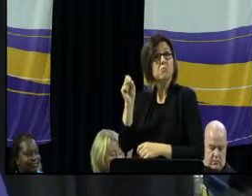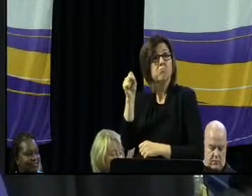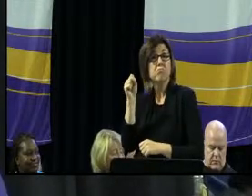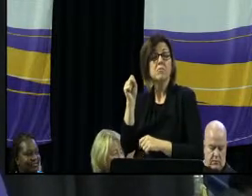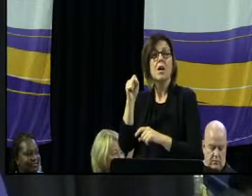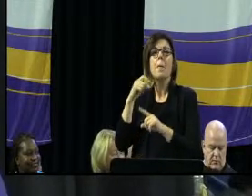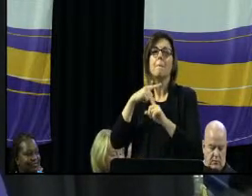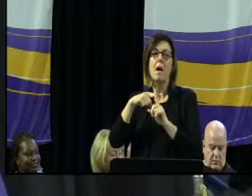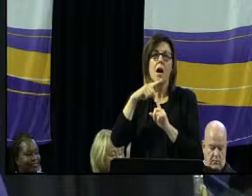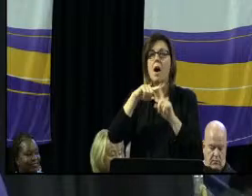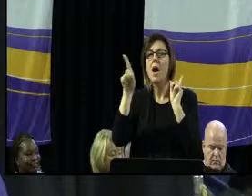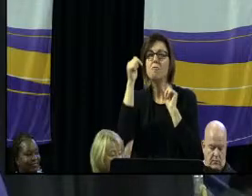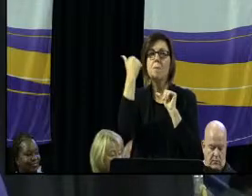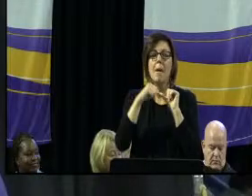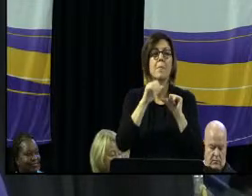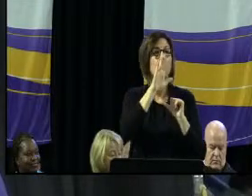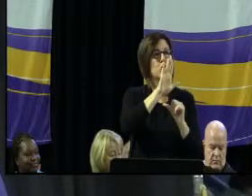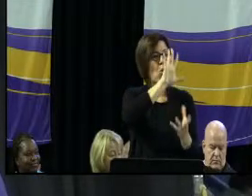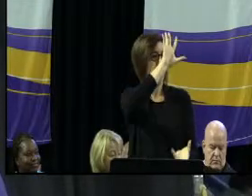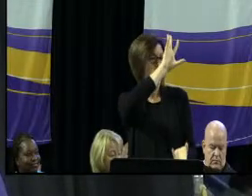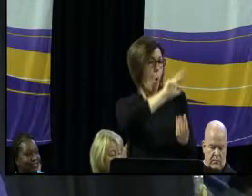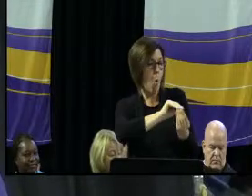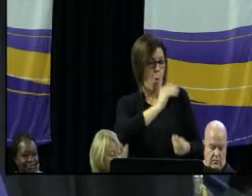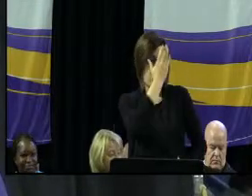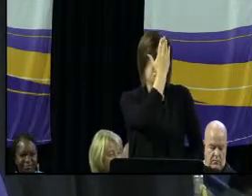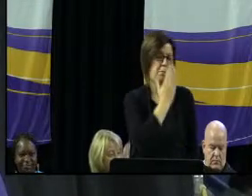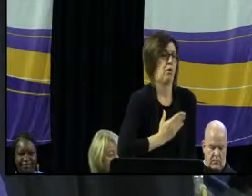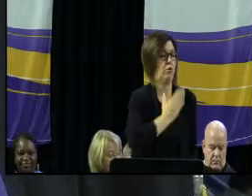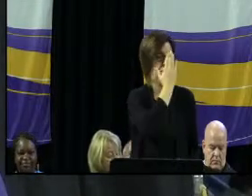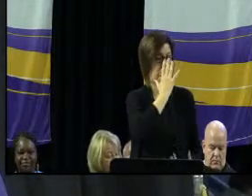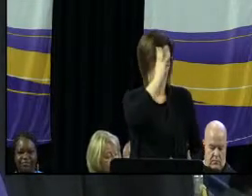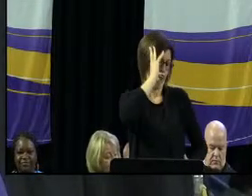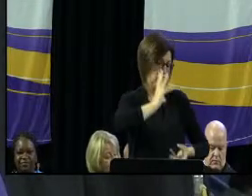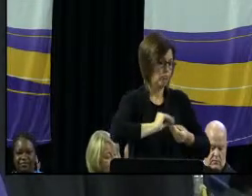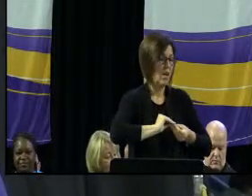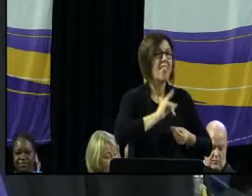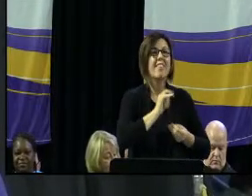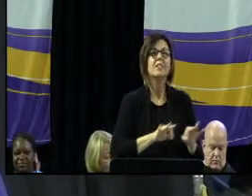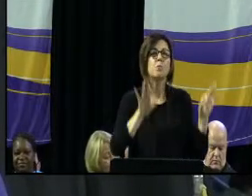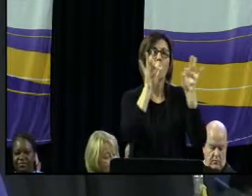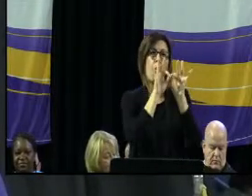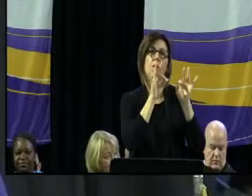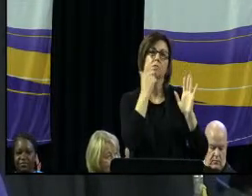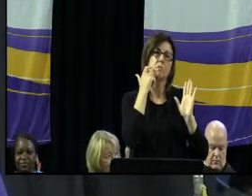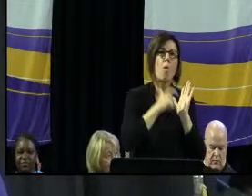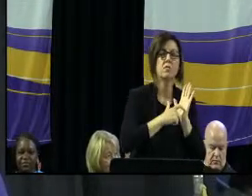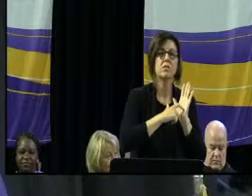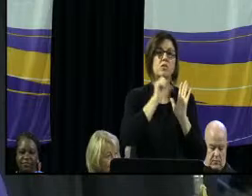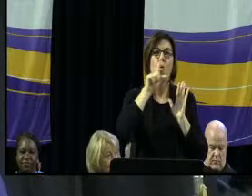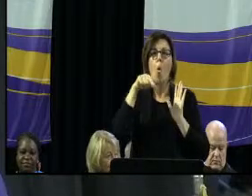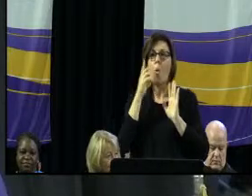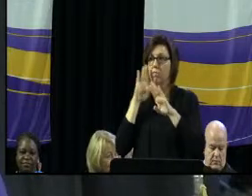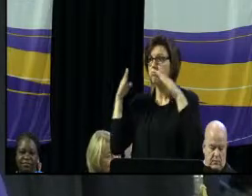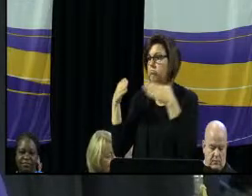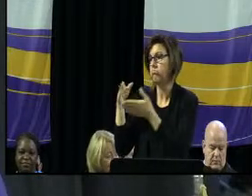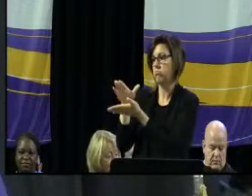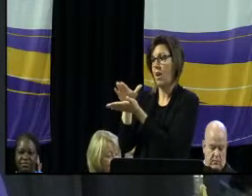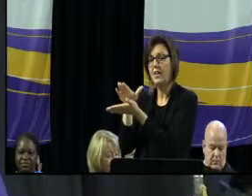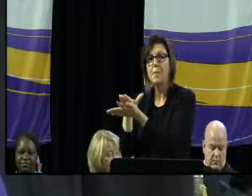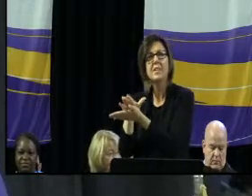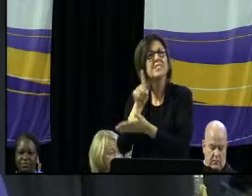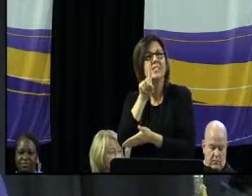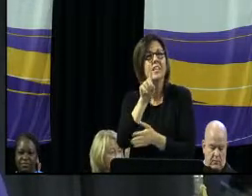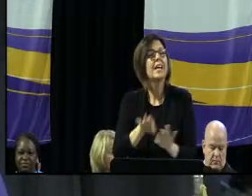a student. Your value as an individual isn't rooted in academic success. As you continue to challenge your